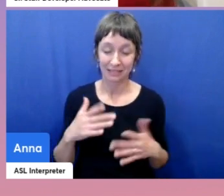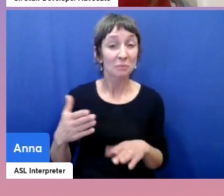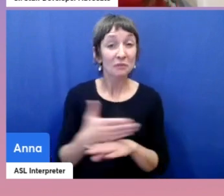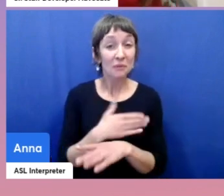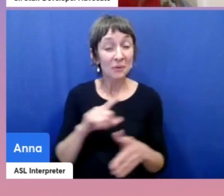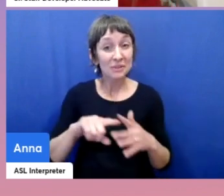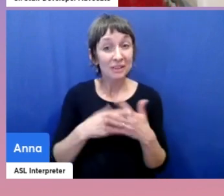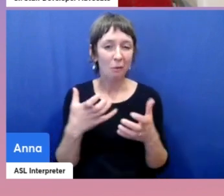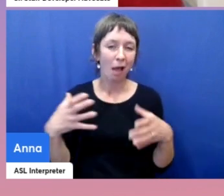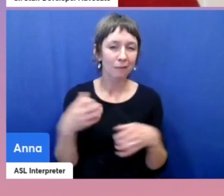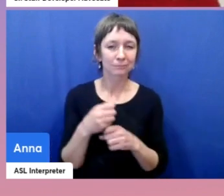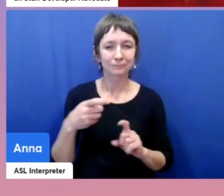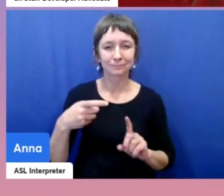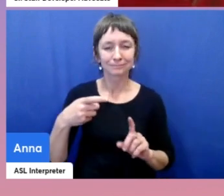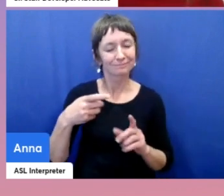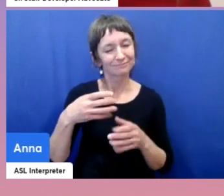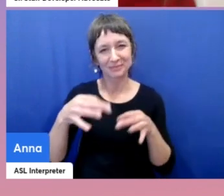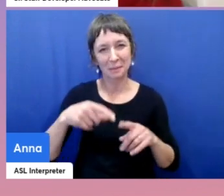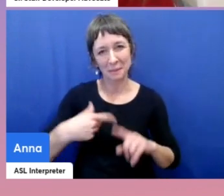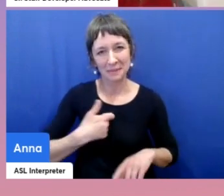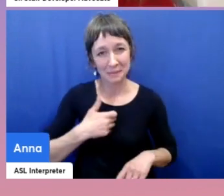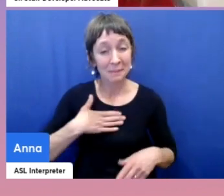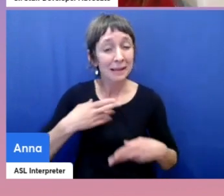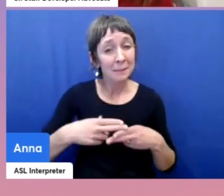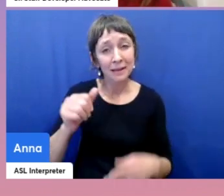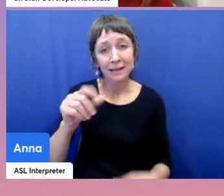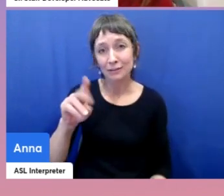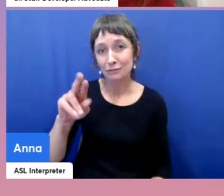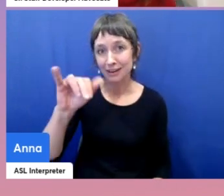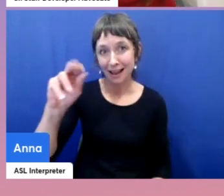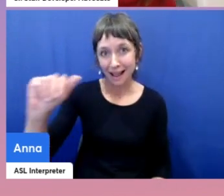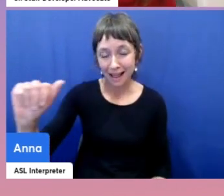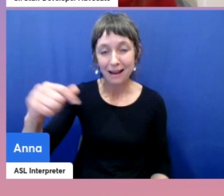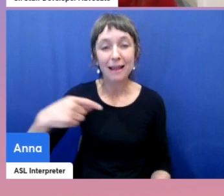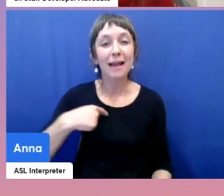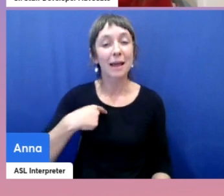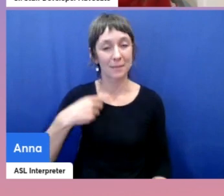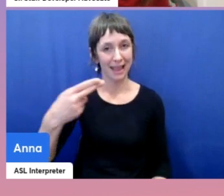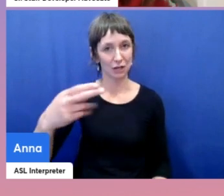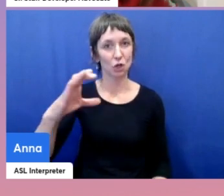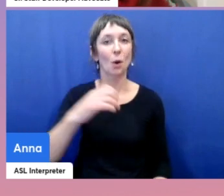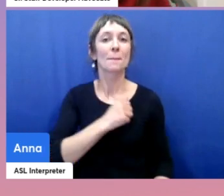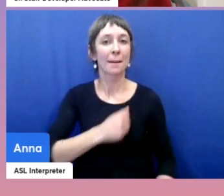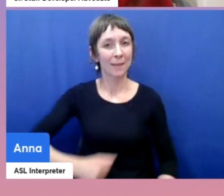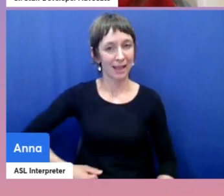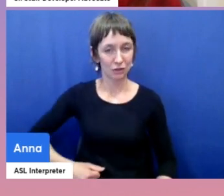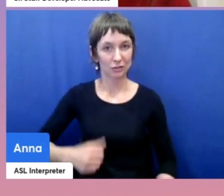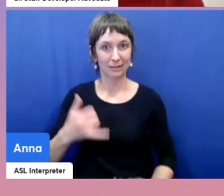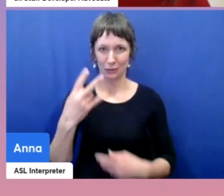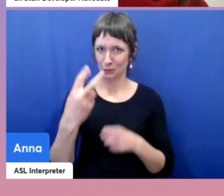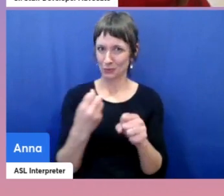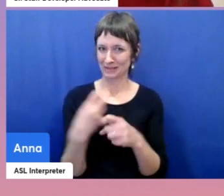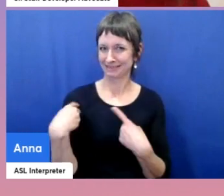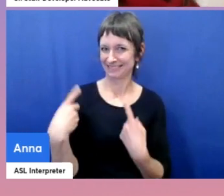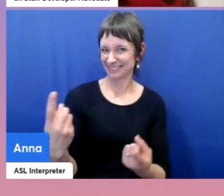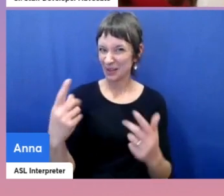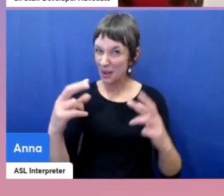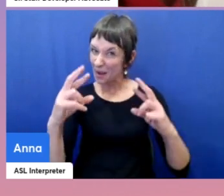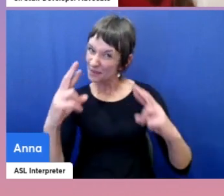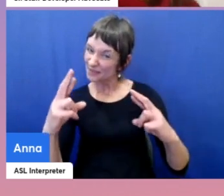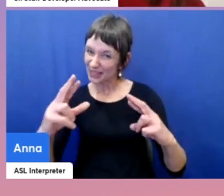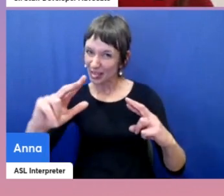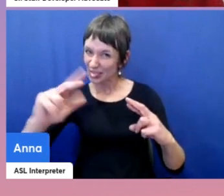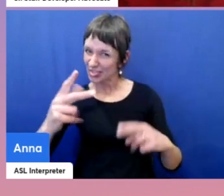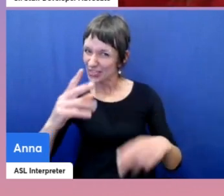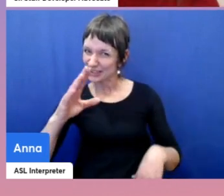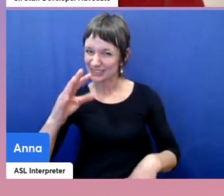me. As you heard in the intro, my name is Adriana Villela, and I am a HashiCorp ambassador, 2 years running, hopefully third one in a row,